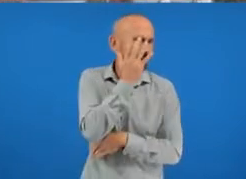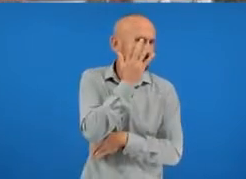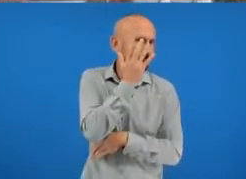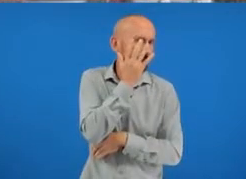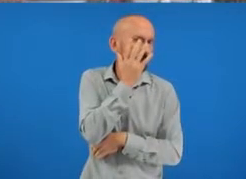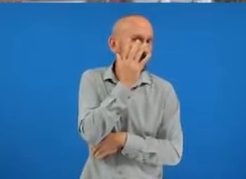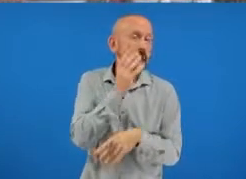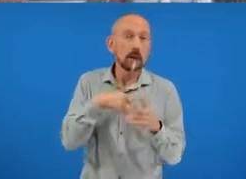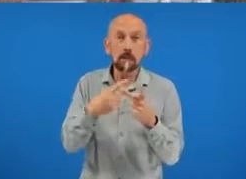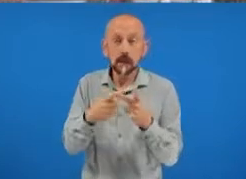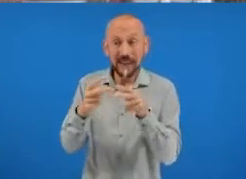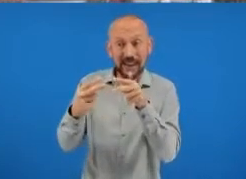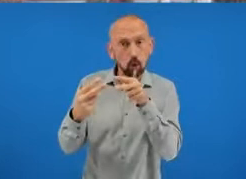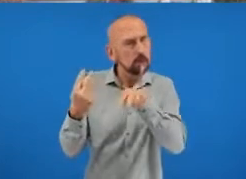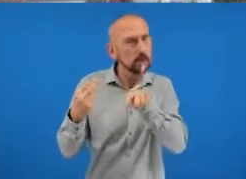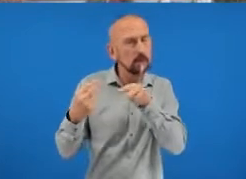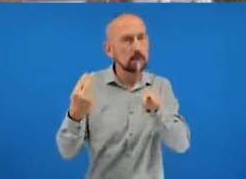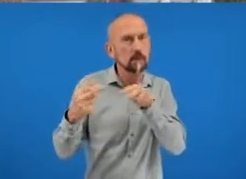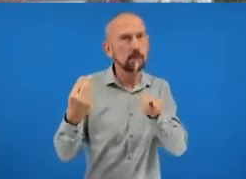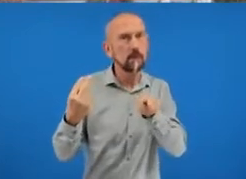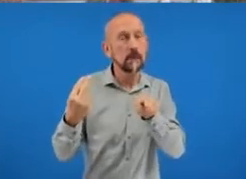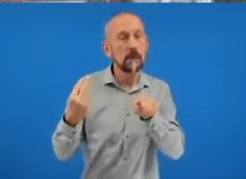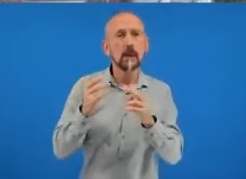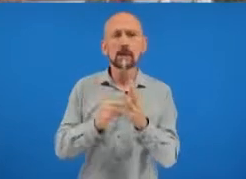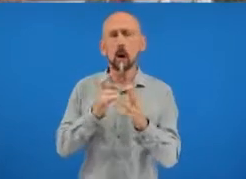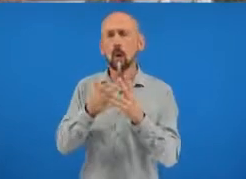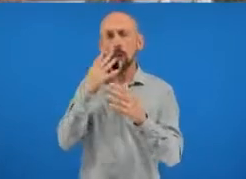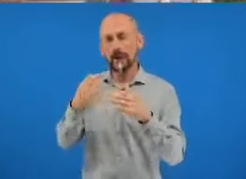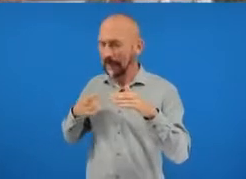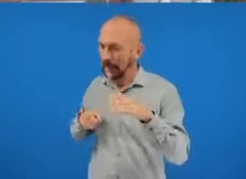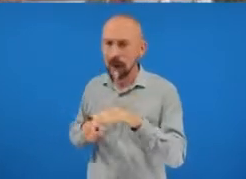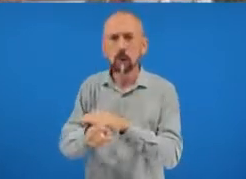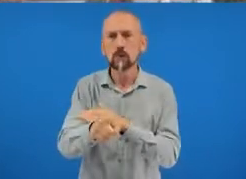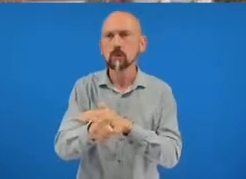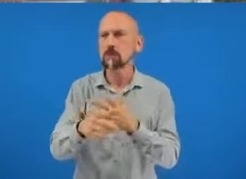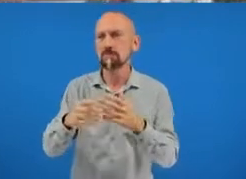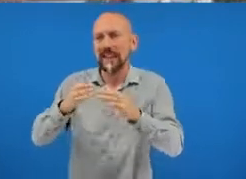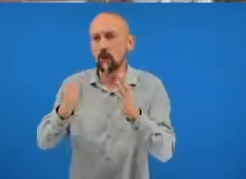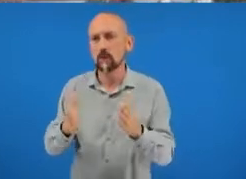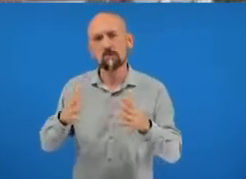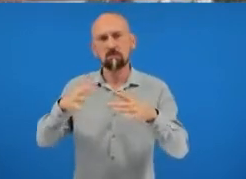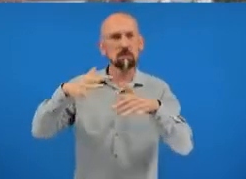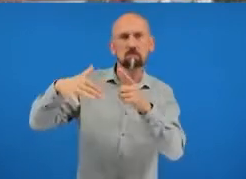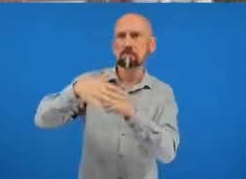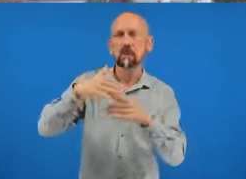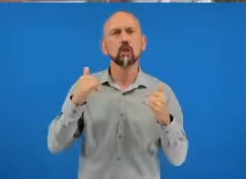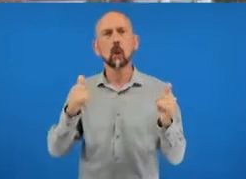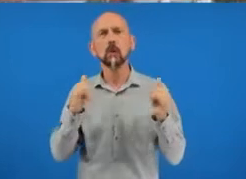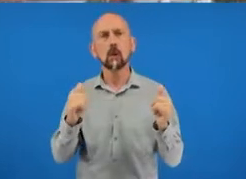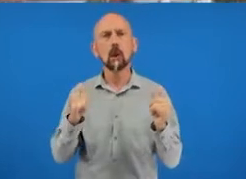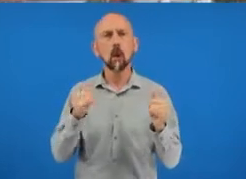social situations. So what she was doing whenever she left the house or went into a social situation was that she was looking